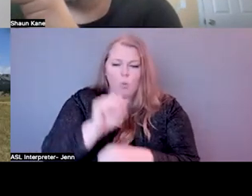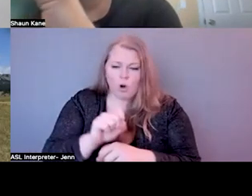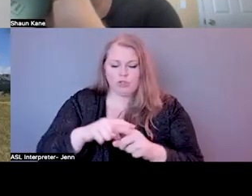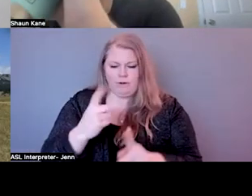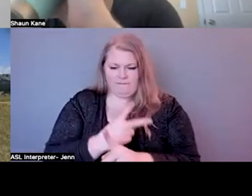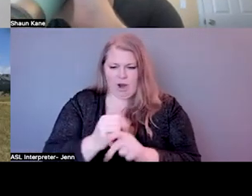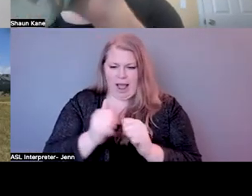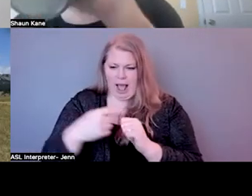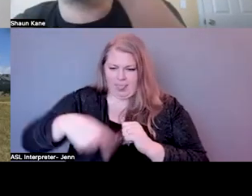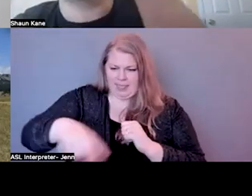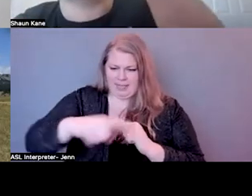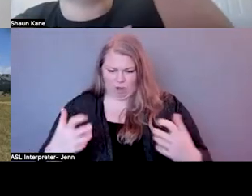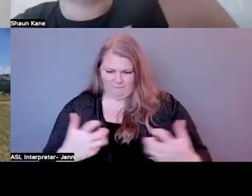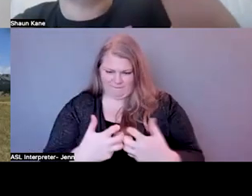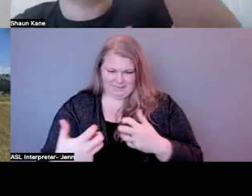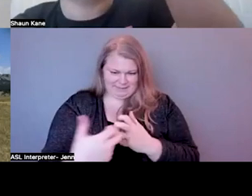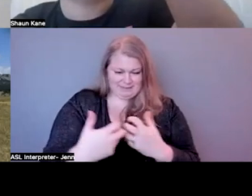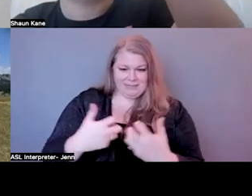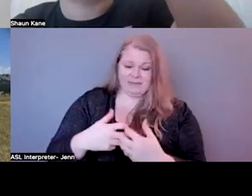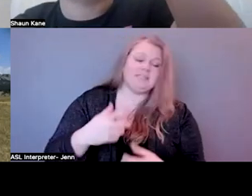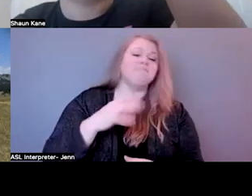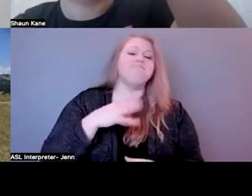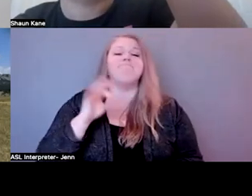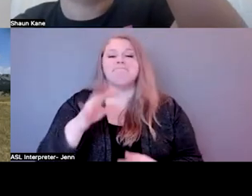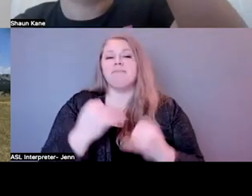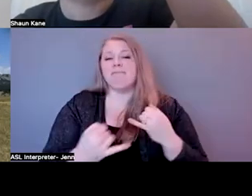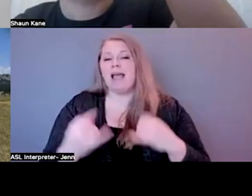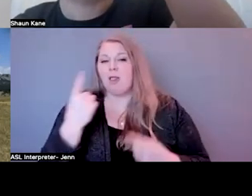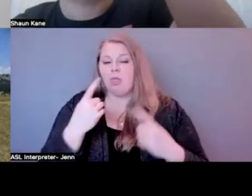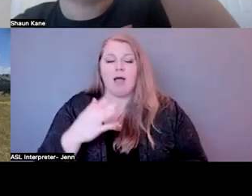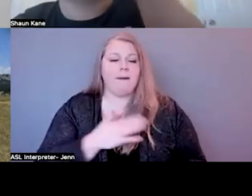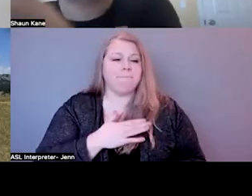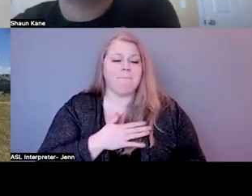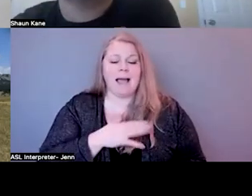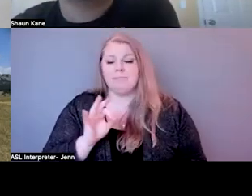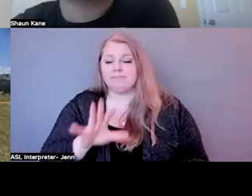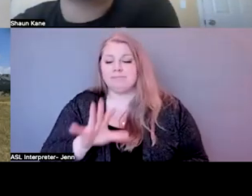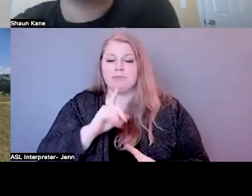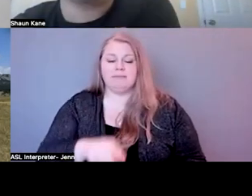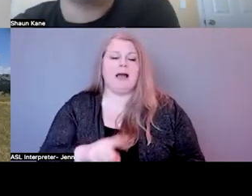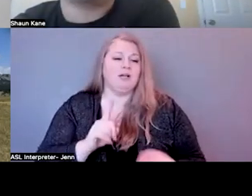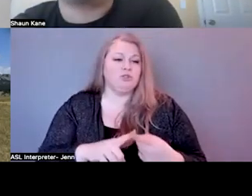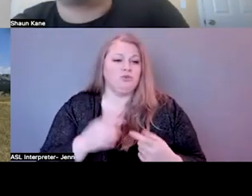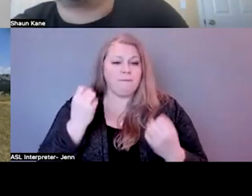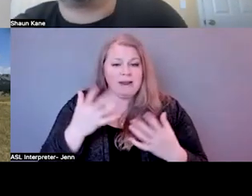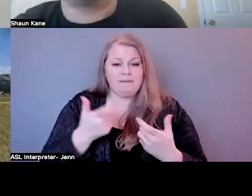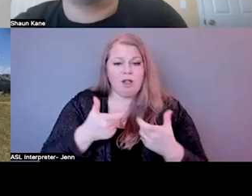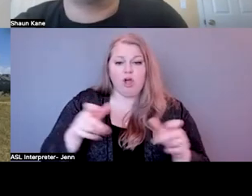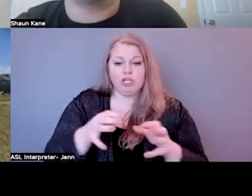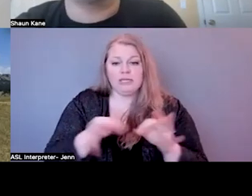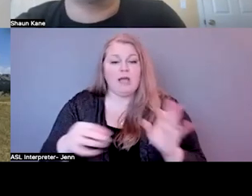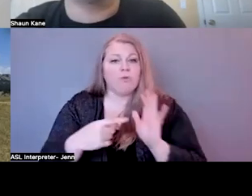fit together. And I'll just leave with a final thought. So my kind of pithy response to a lot of the large language model stuff,